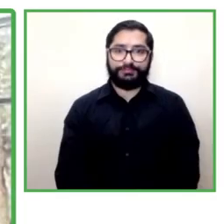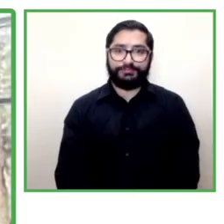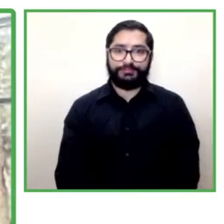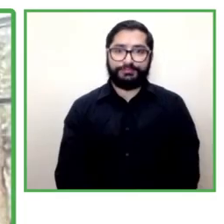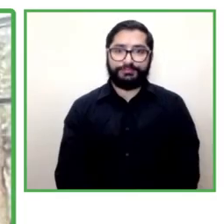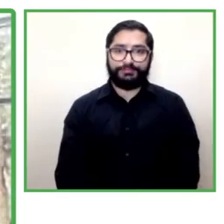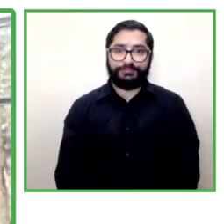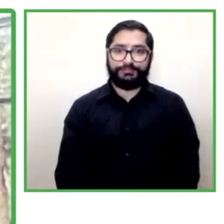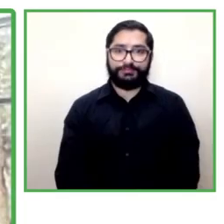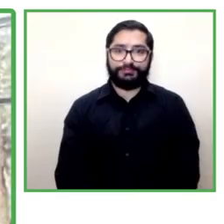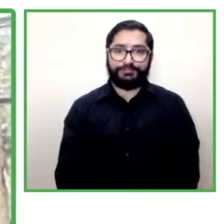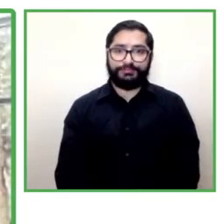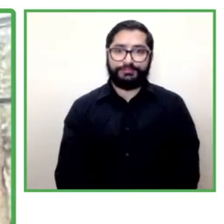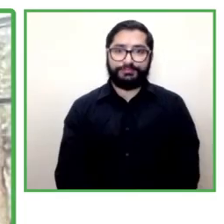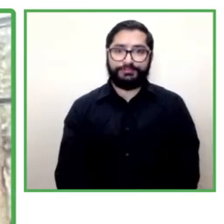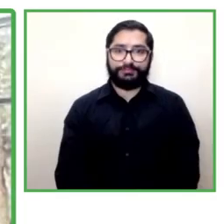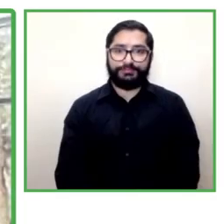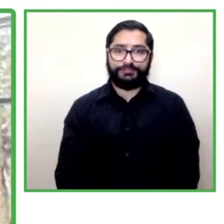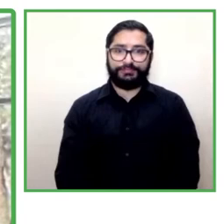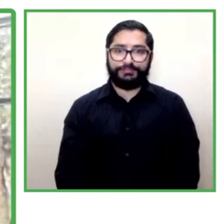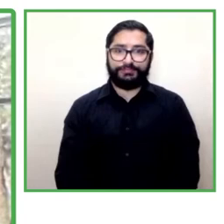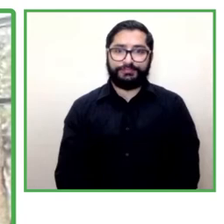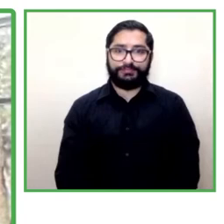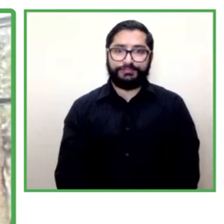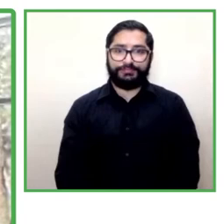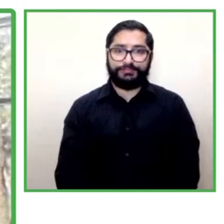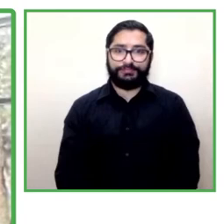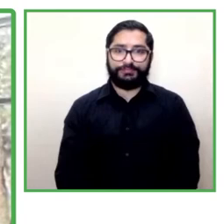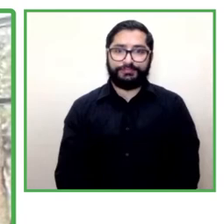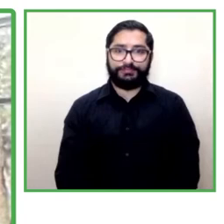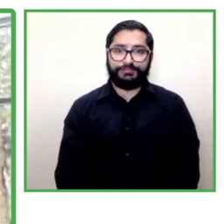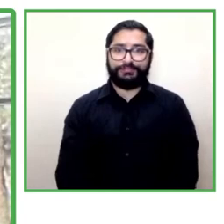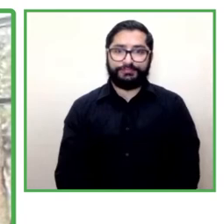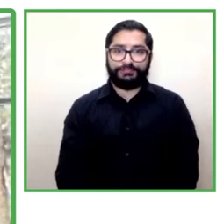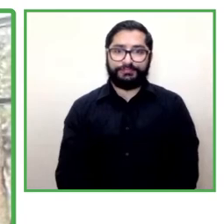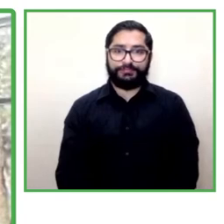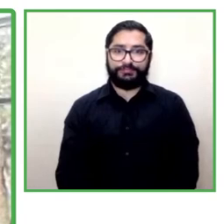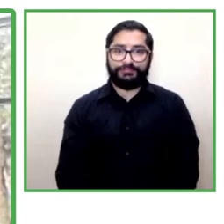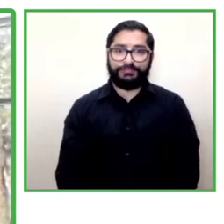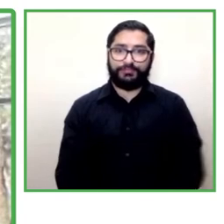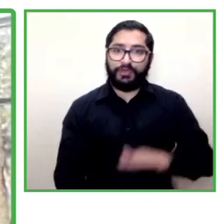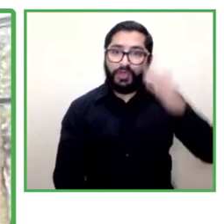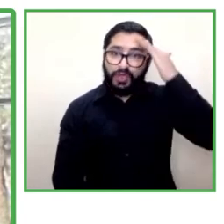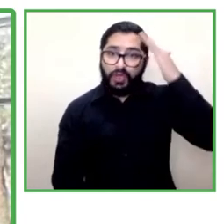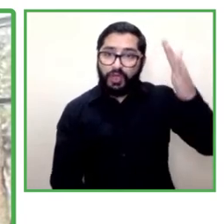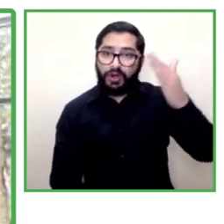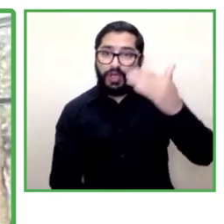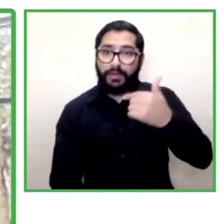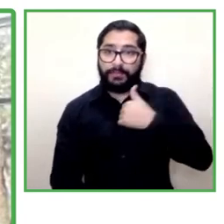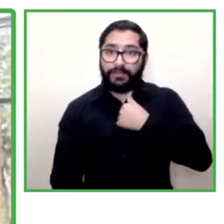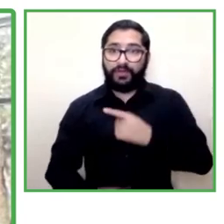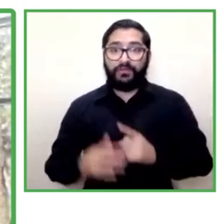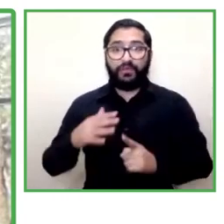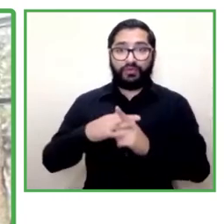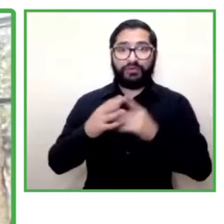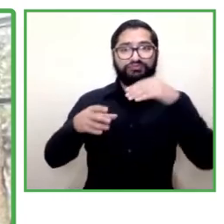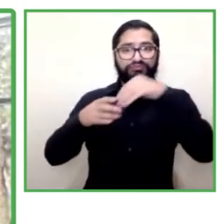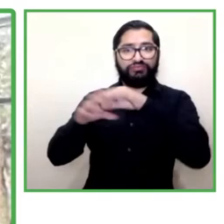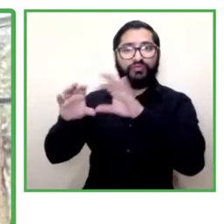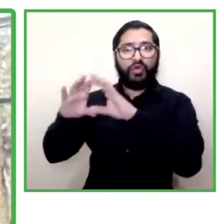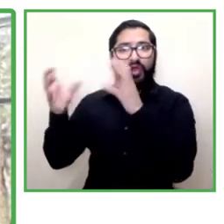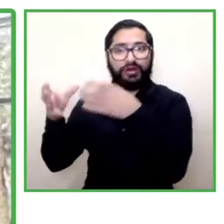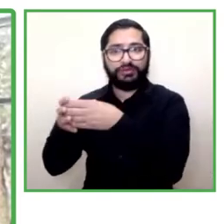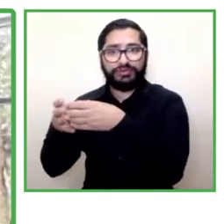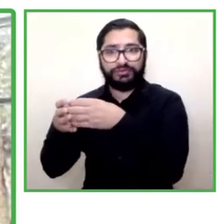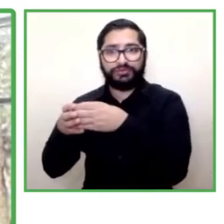Hi, I am Ersin, and I'm founder of Poilabs. Thank you for inviting me to this conference. It's an honor